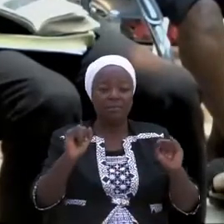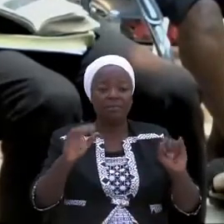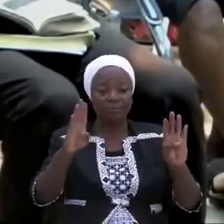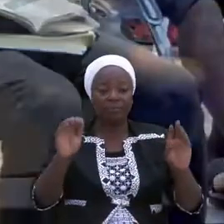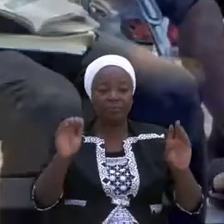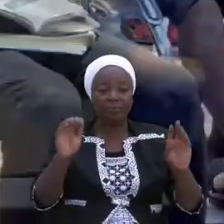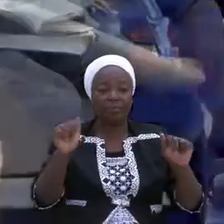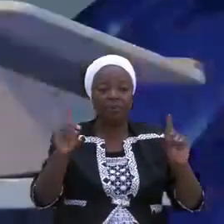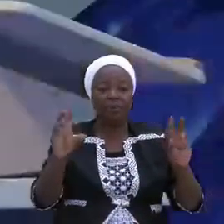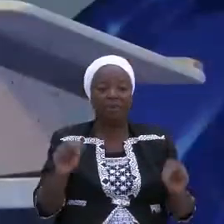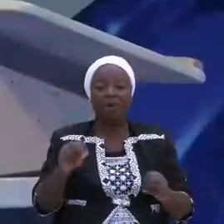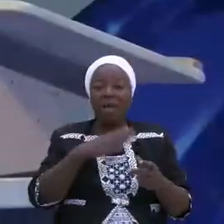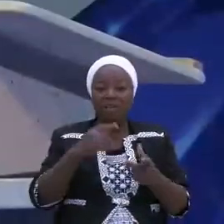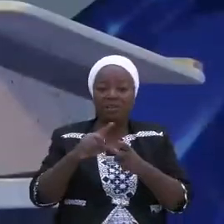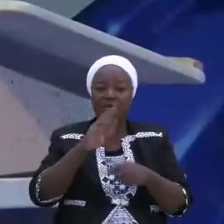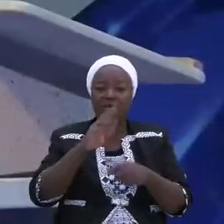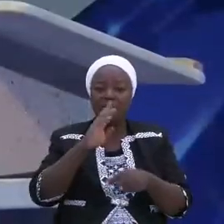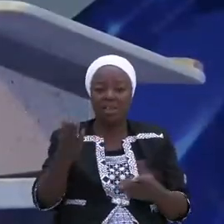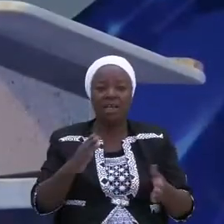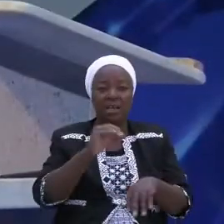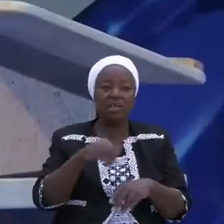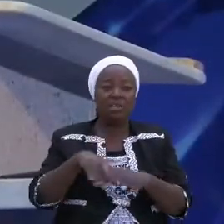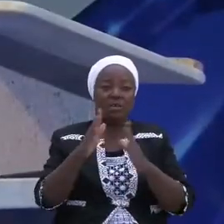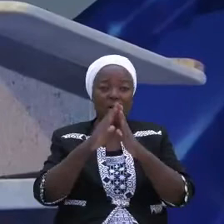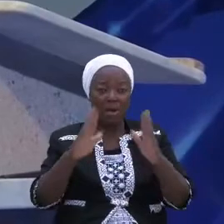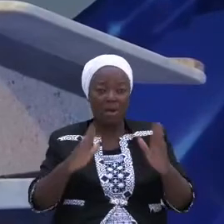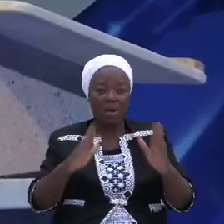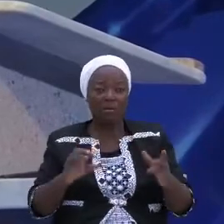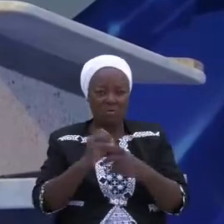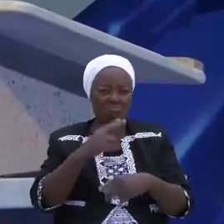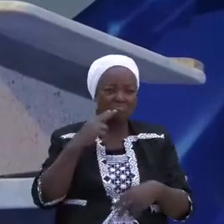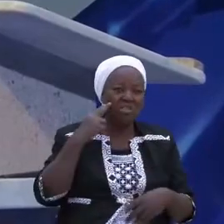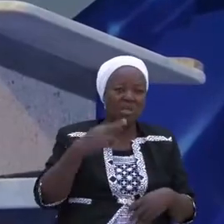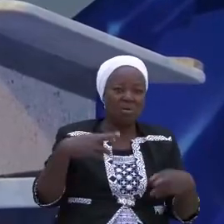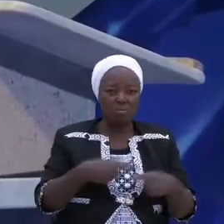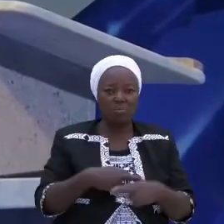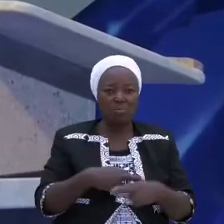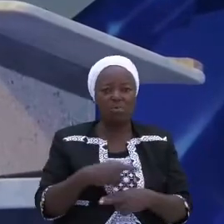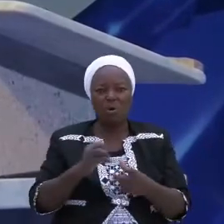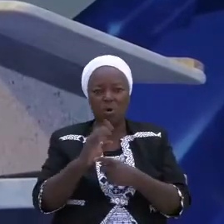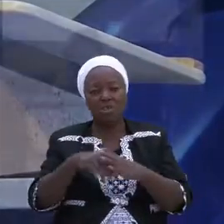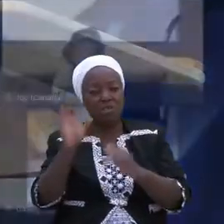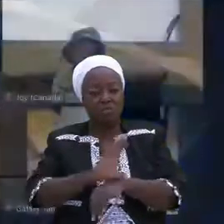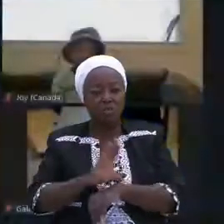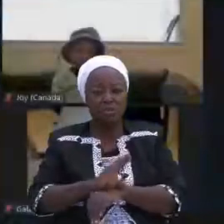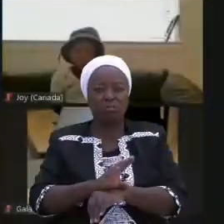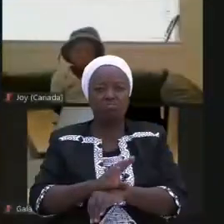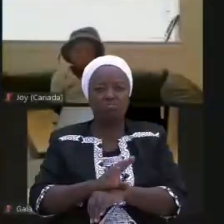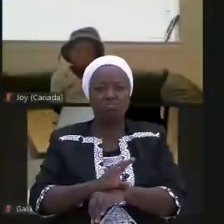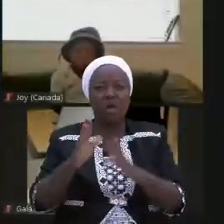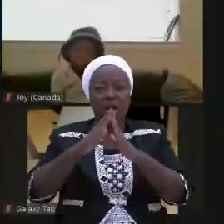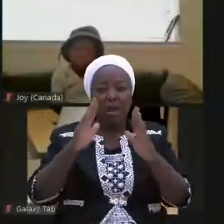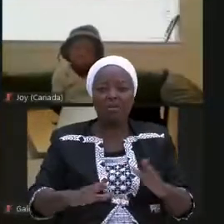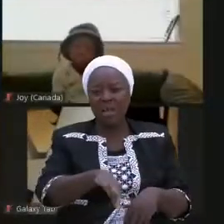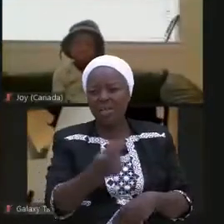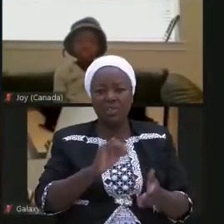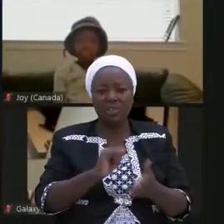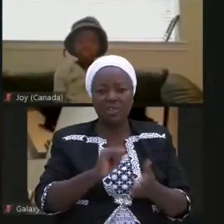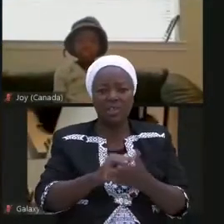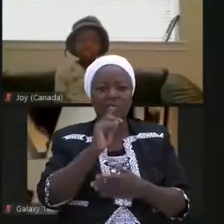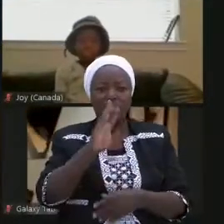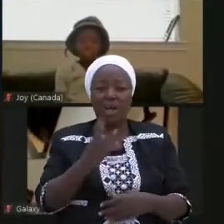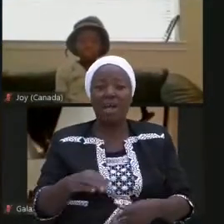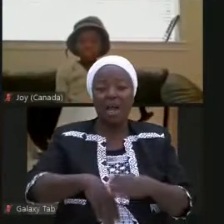your house in a hotel room or in a church building anywhere you are